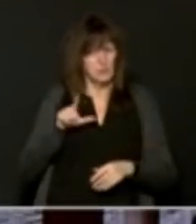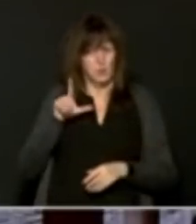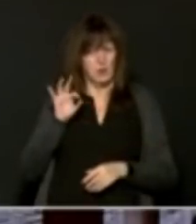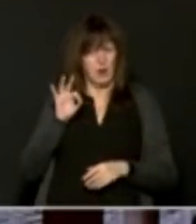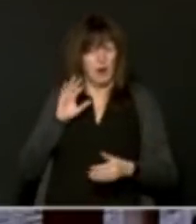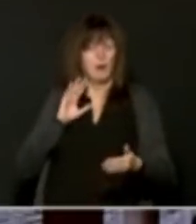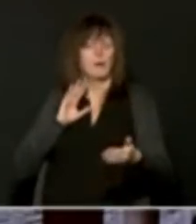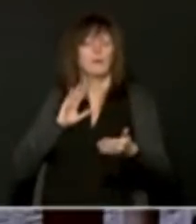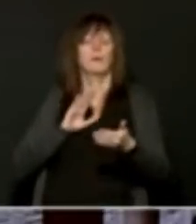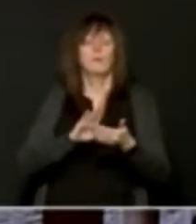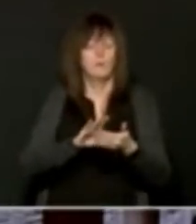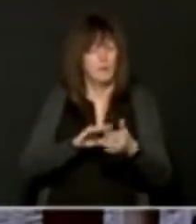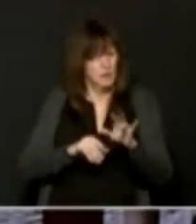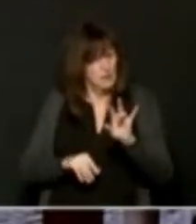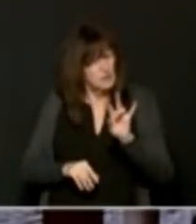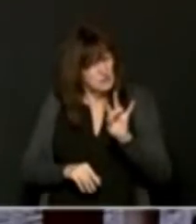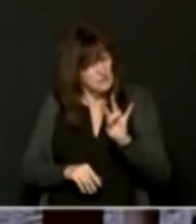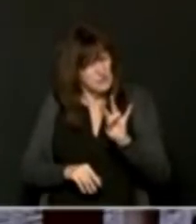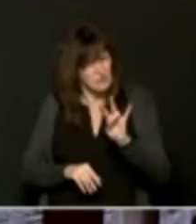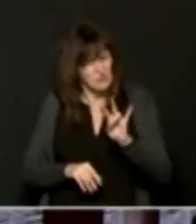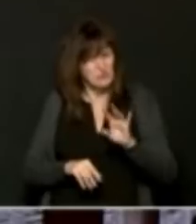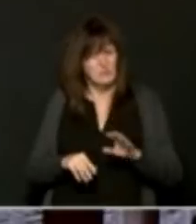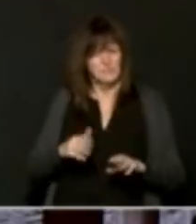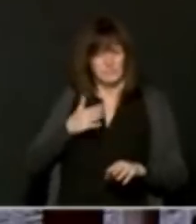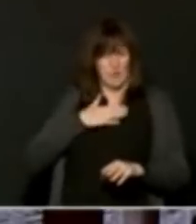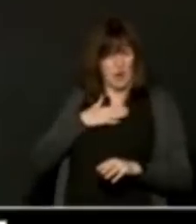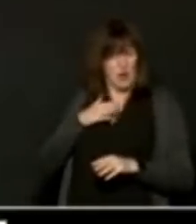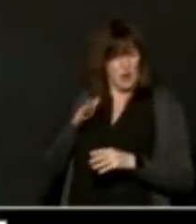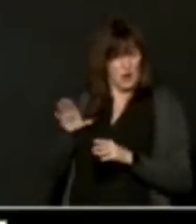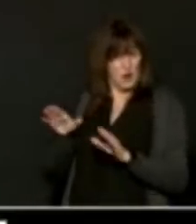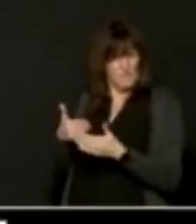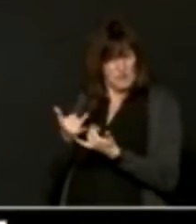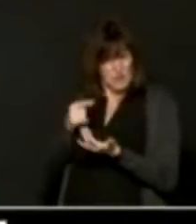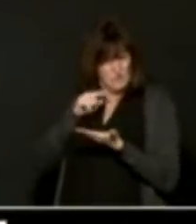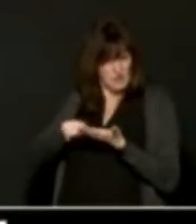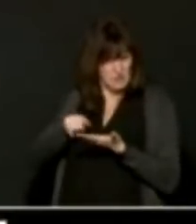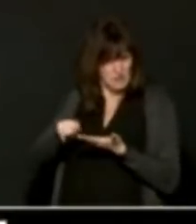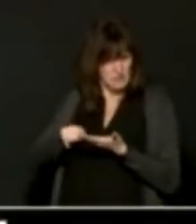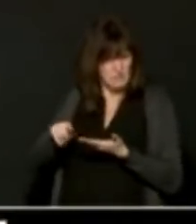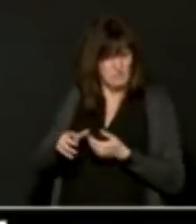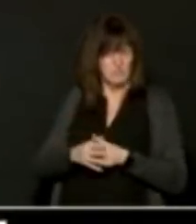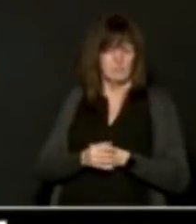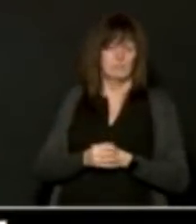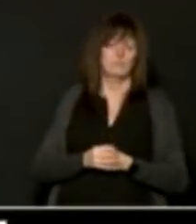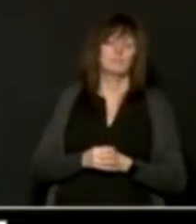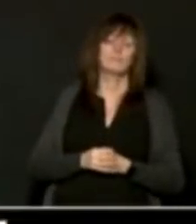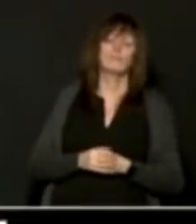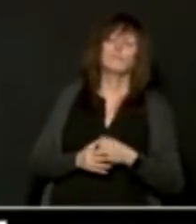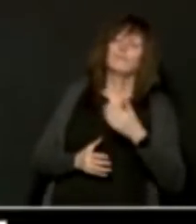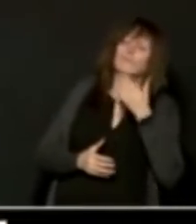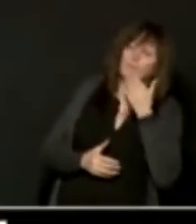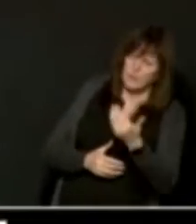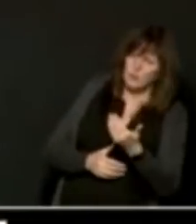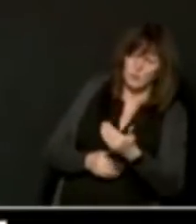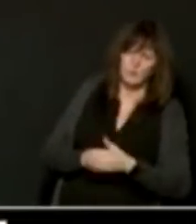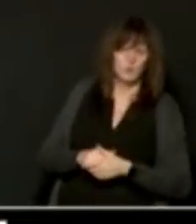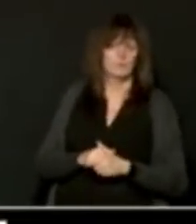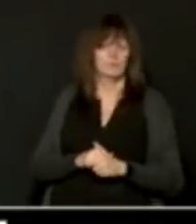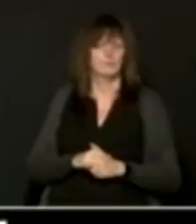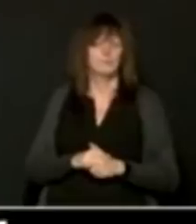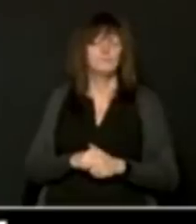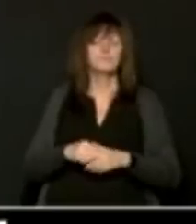of being investigated by our office. Follow-up? Okay, thank you. Hamilton today has a positivity rate